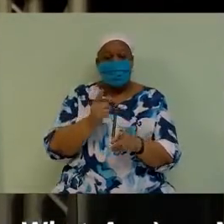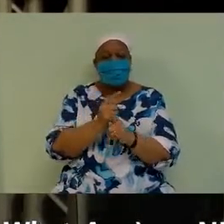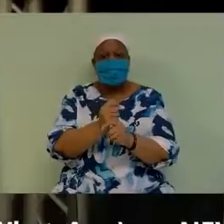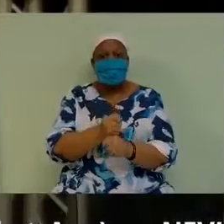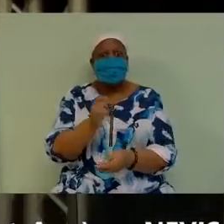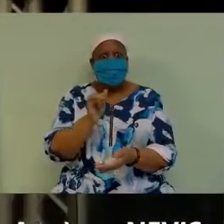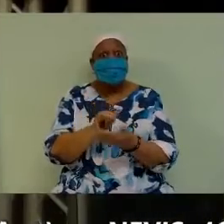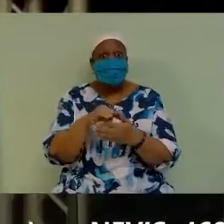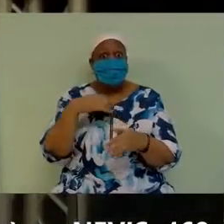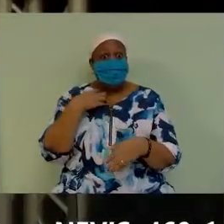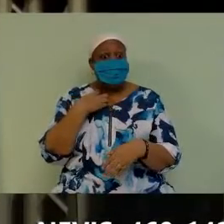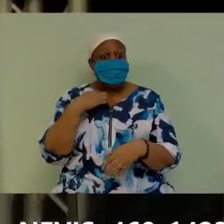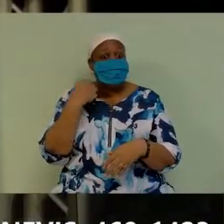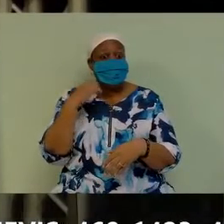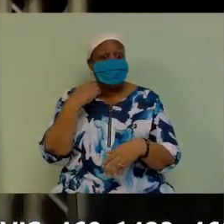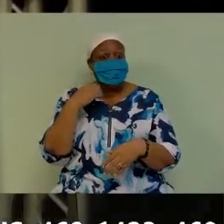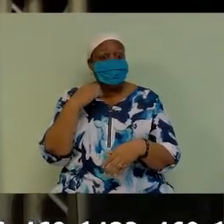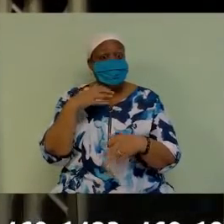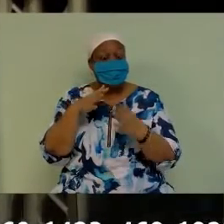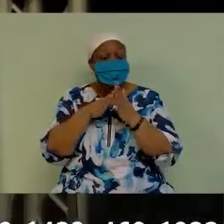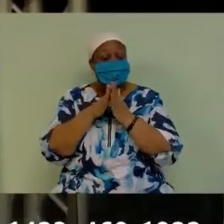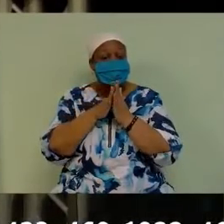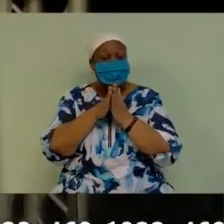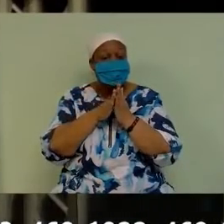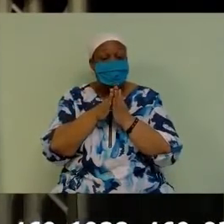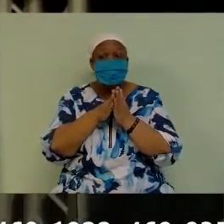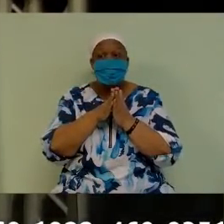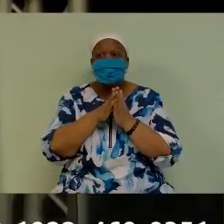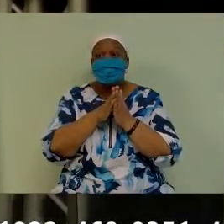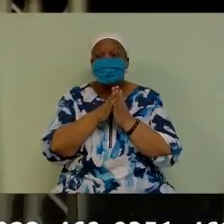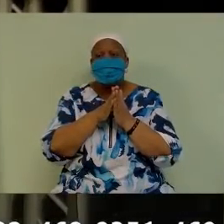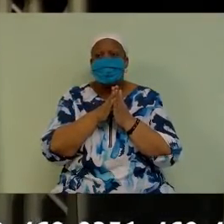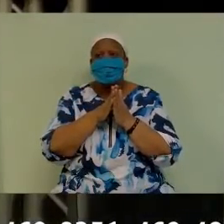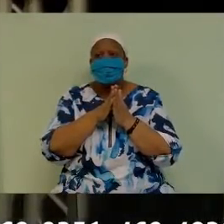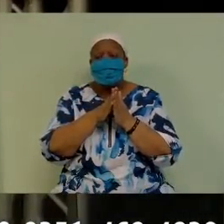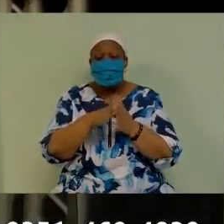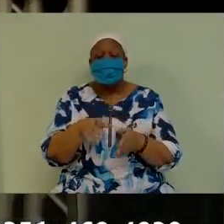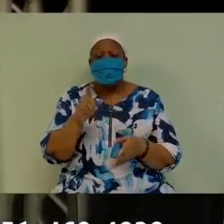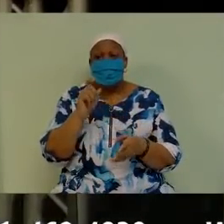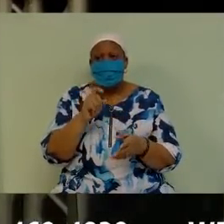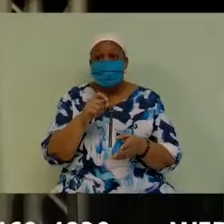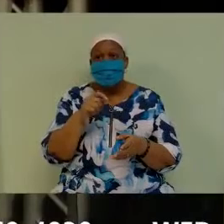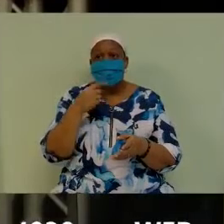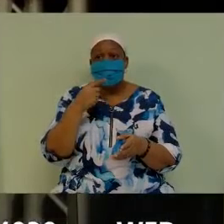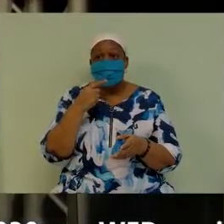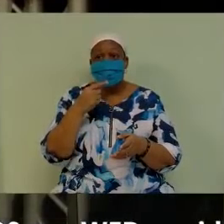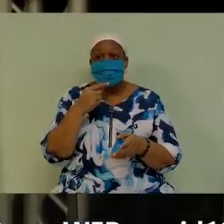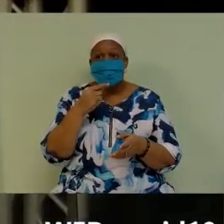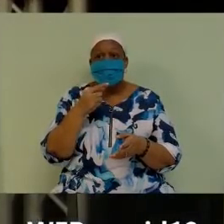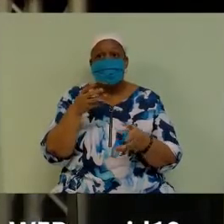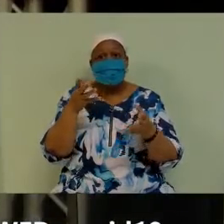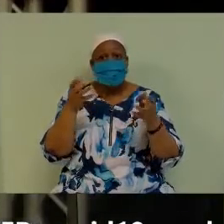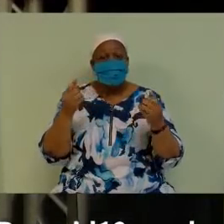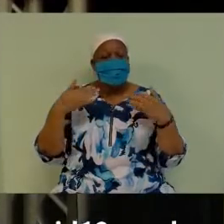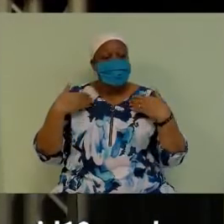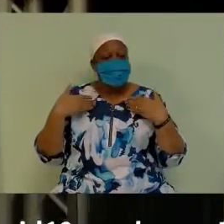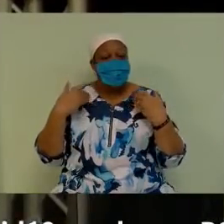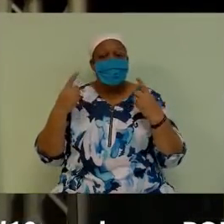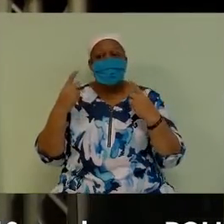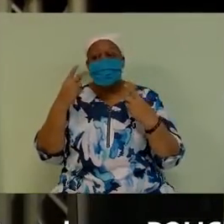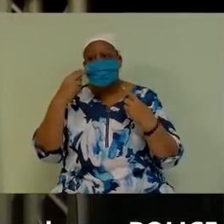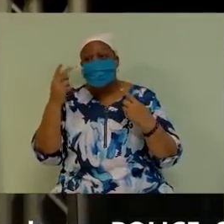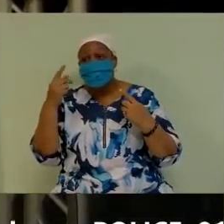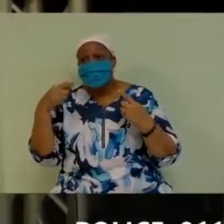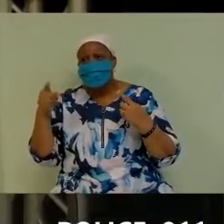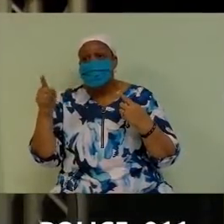so we're asking persons to exercise personal responsibility. I myself am very happy when I go to the supermarket and I see